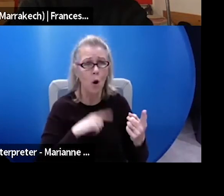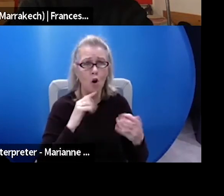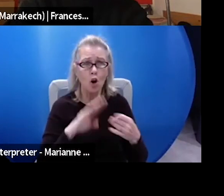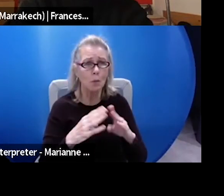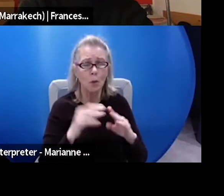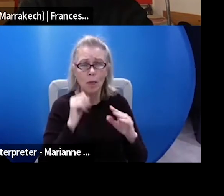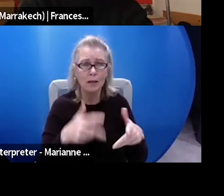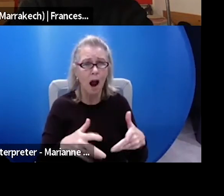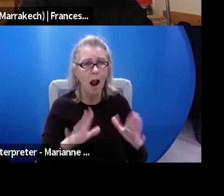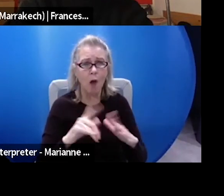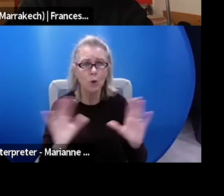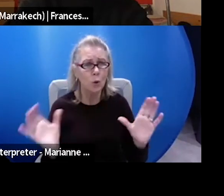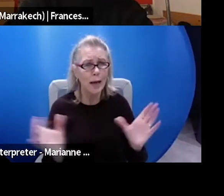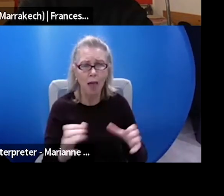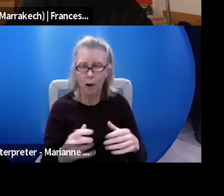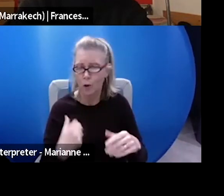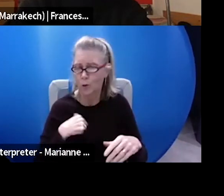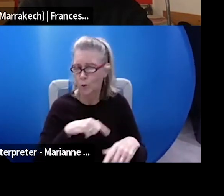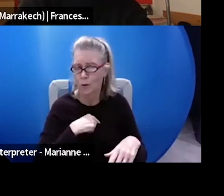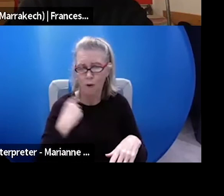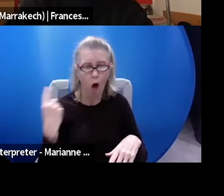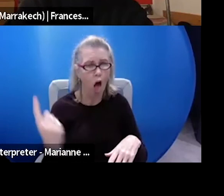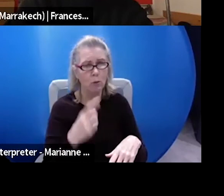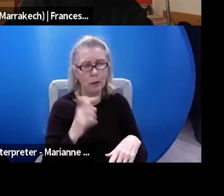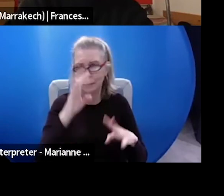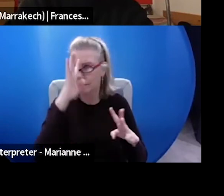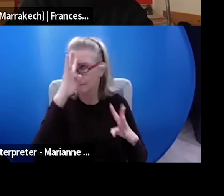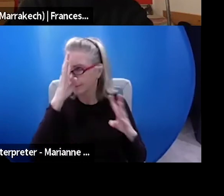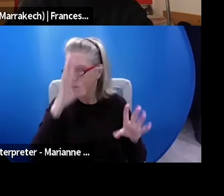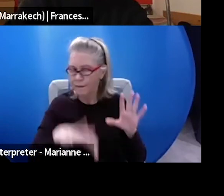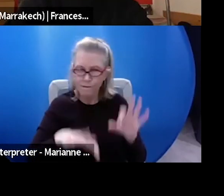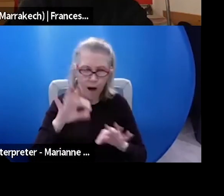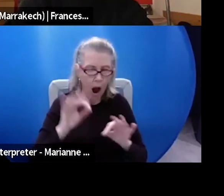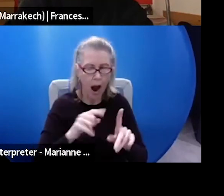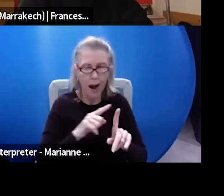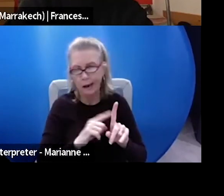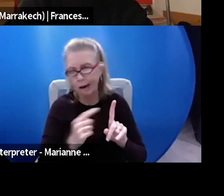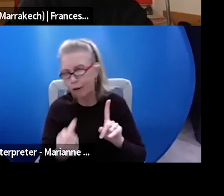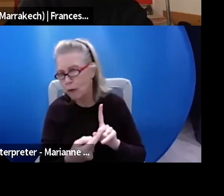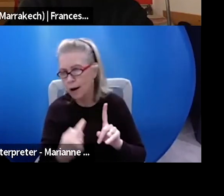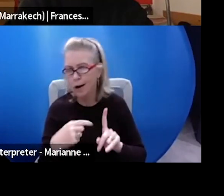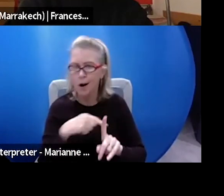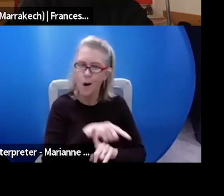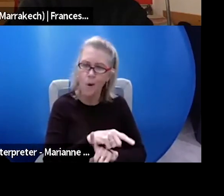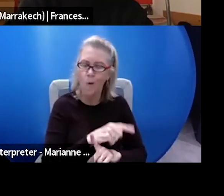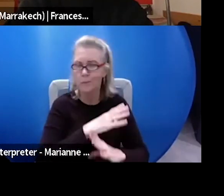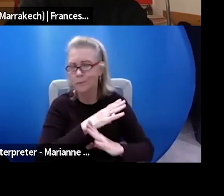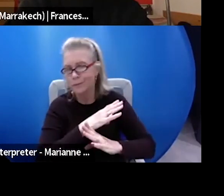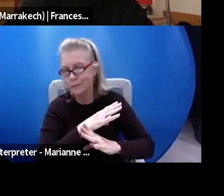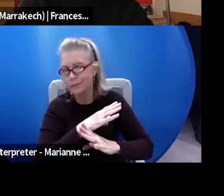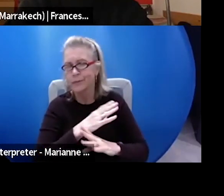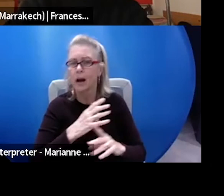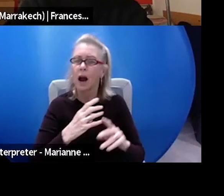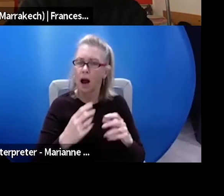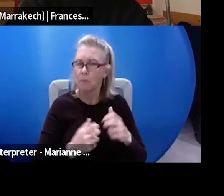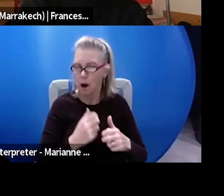gather. So we have constantly had to find and circumvent all of these ways of trying to block us from each other.